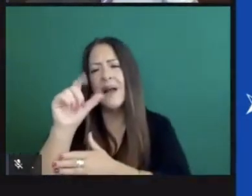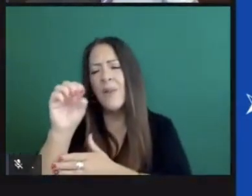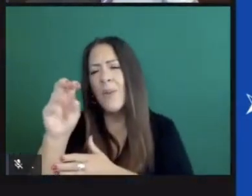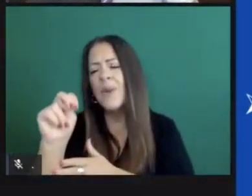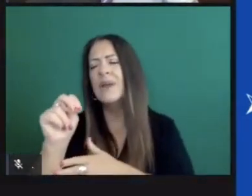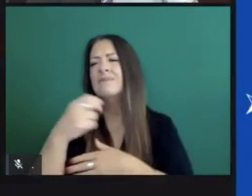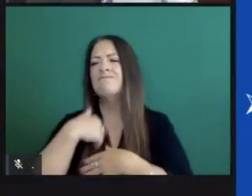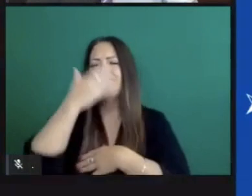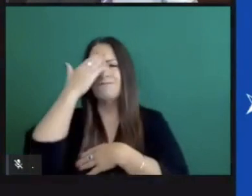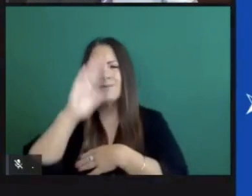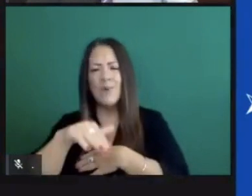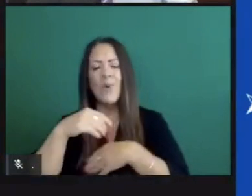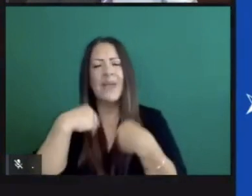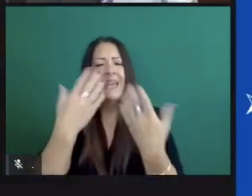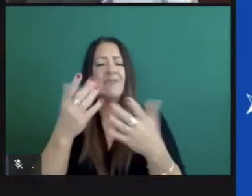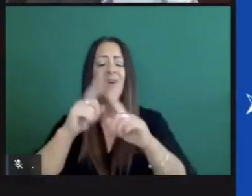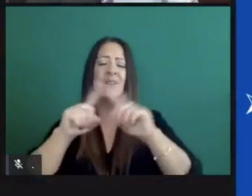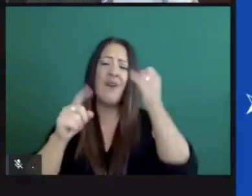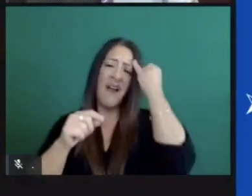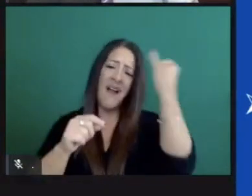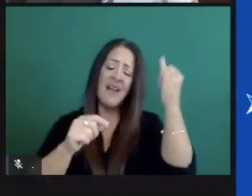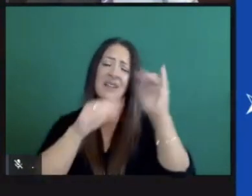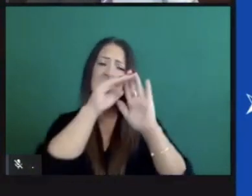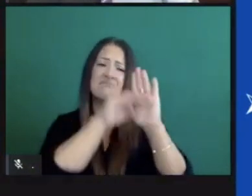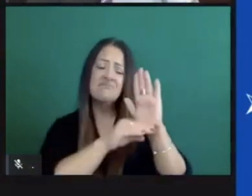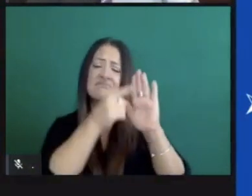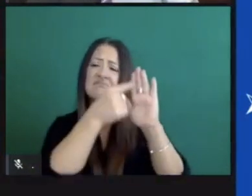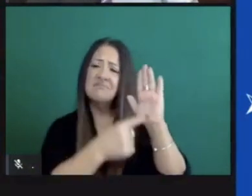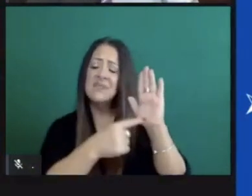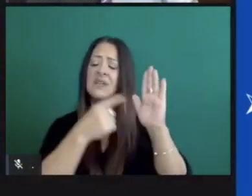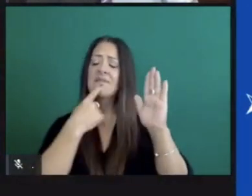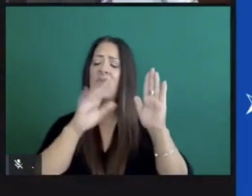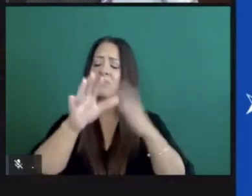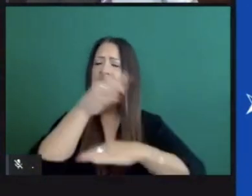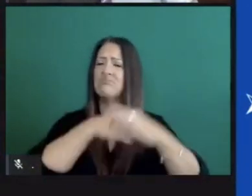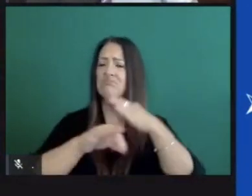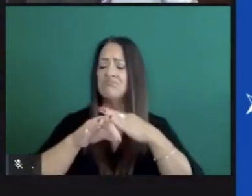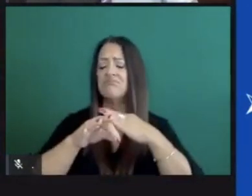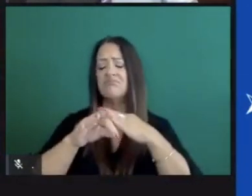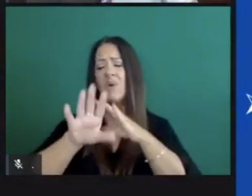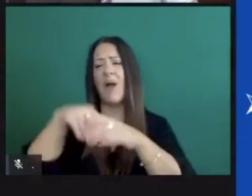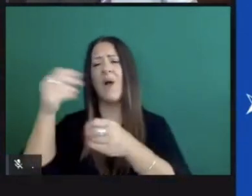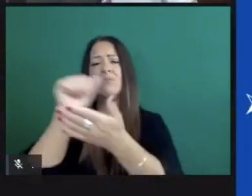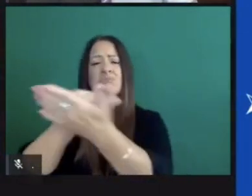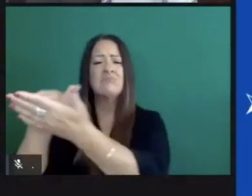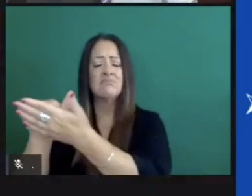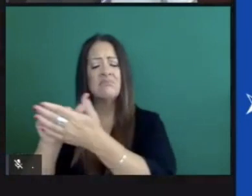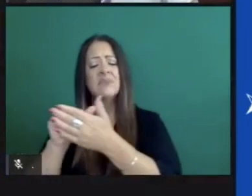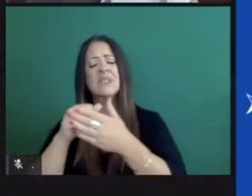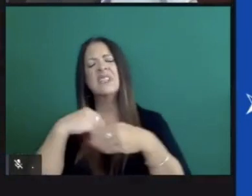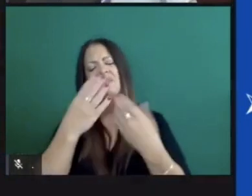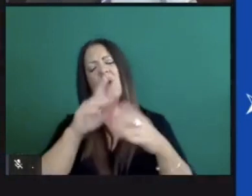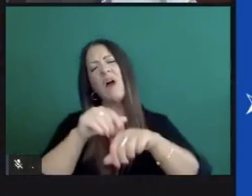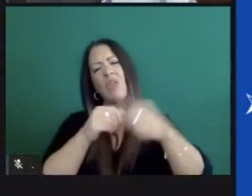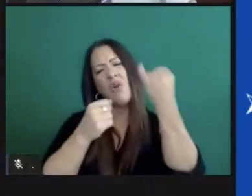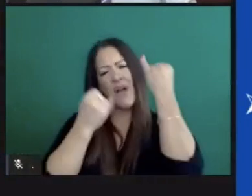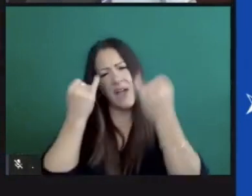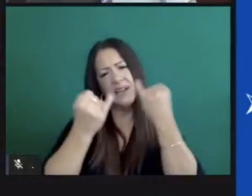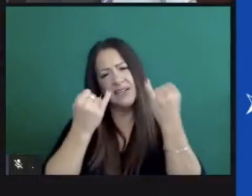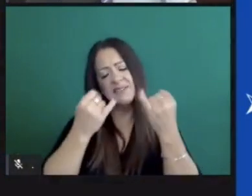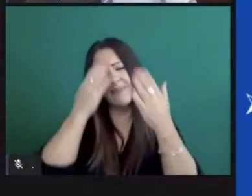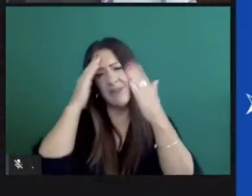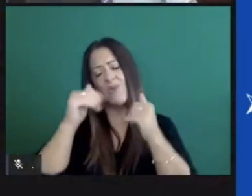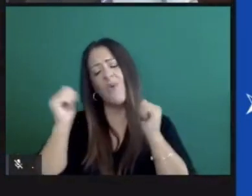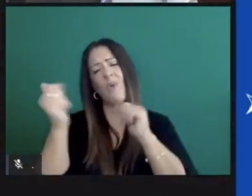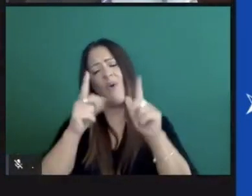important activities can supplement and create alternatives in lieu of that trick-or-treating that so many people